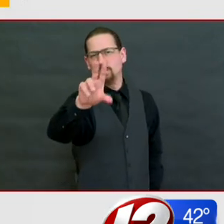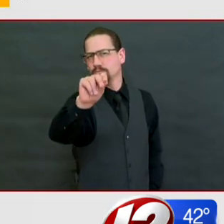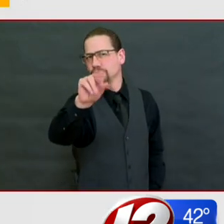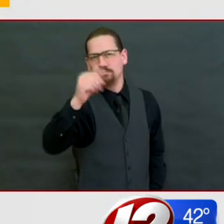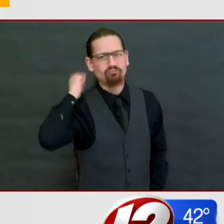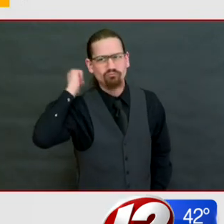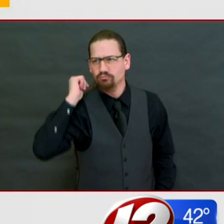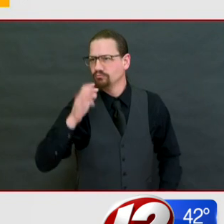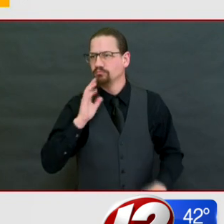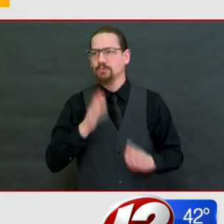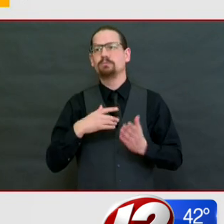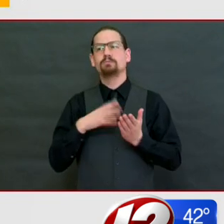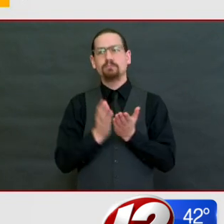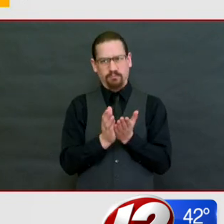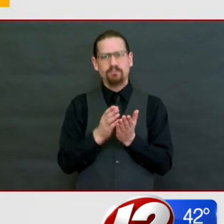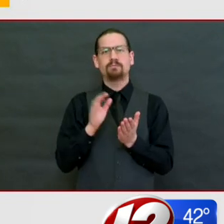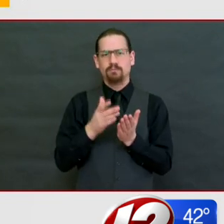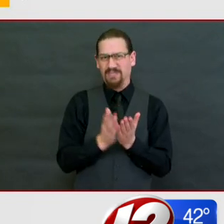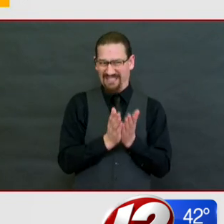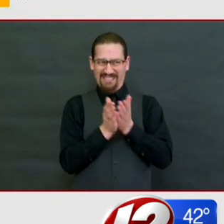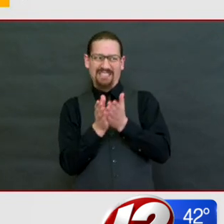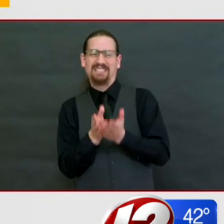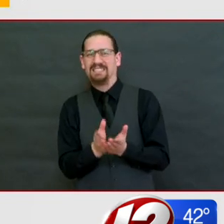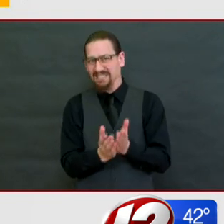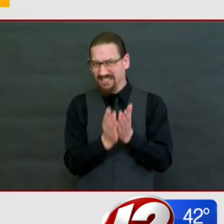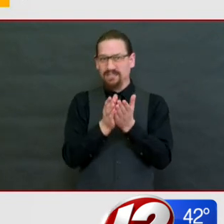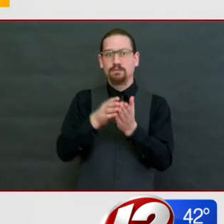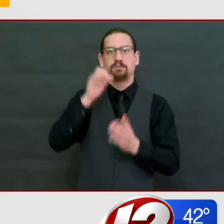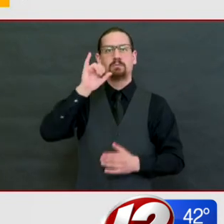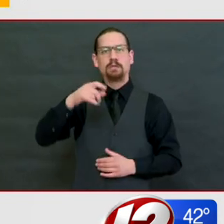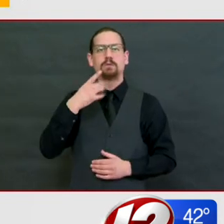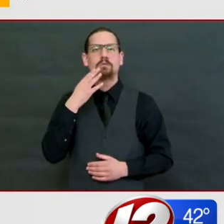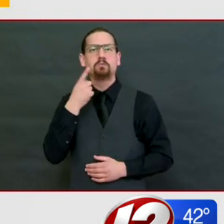To get from here to there, we have to go through a few phases.